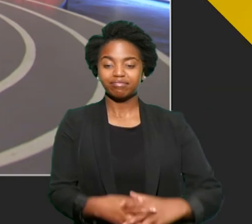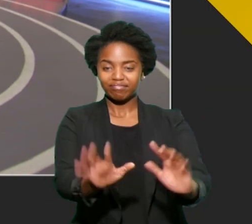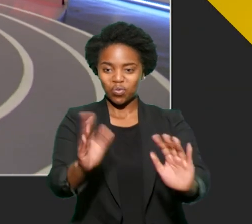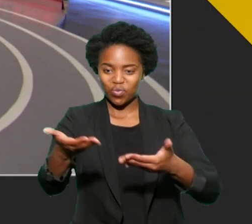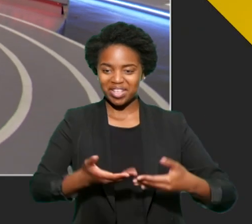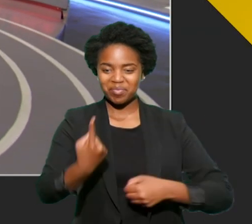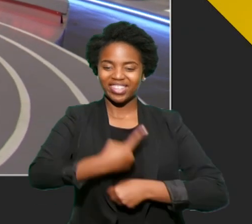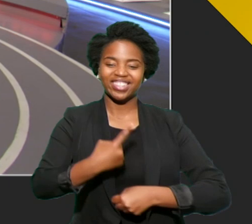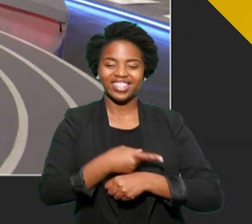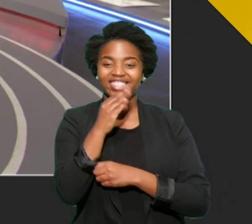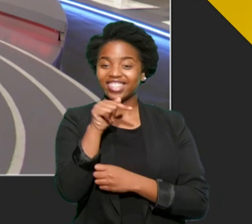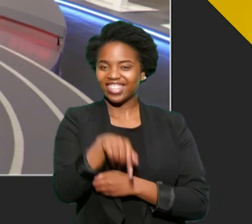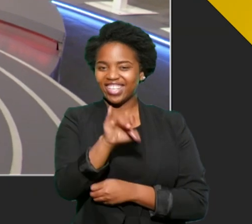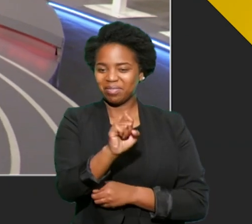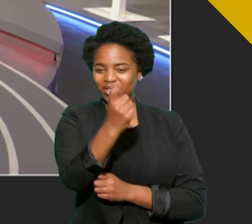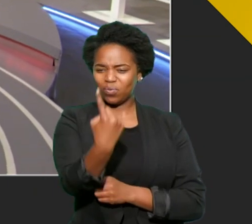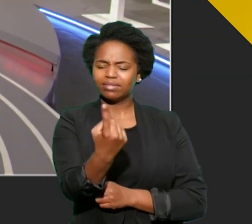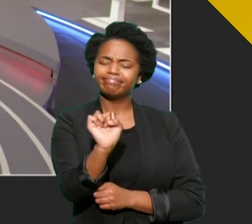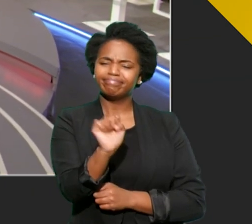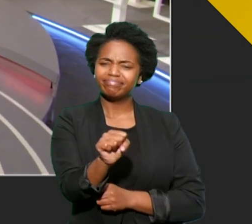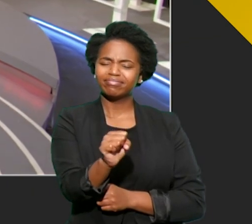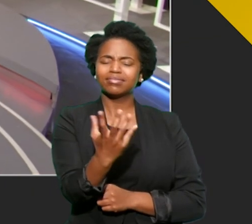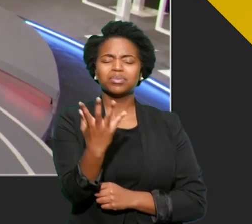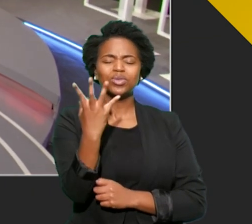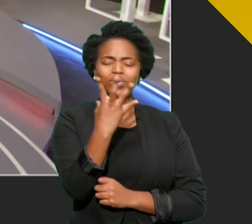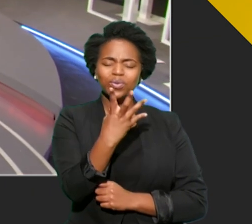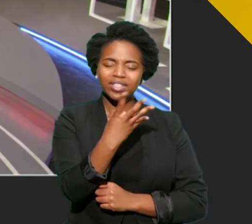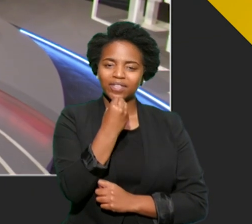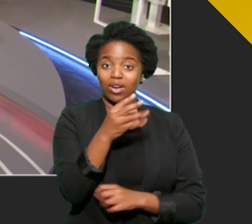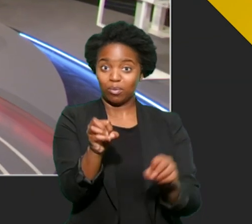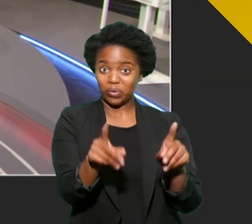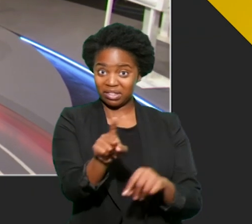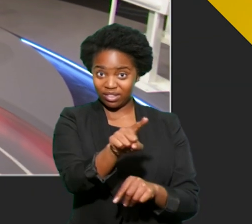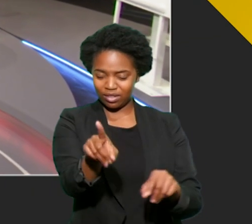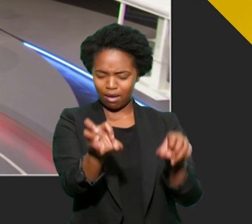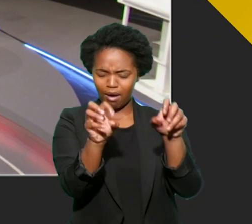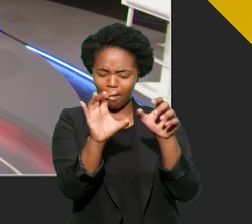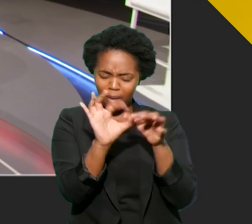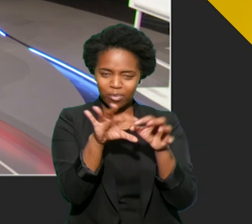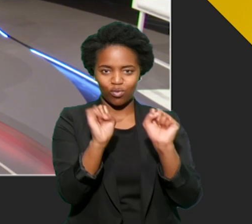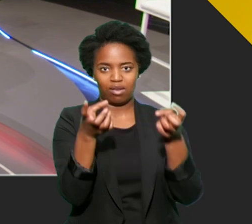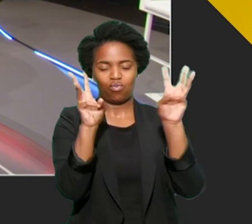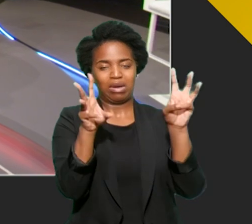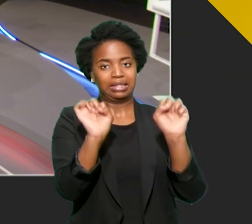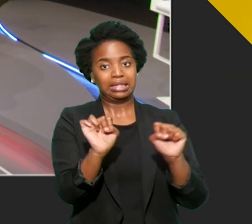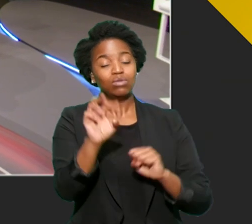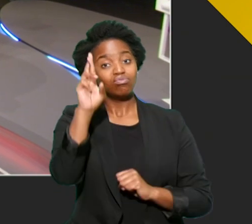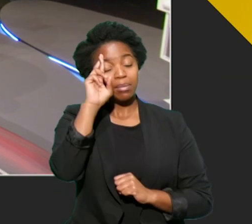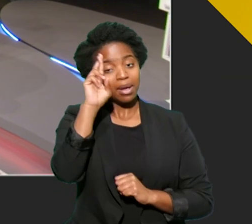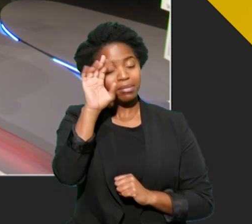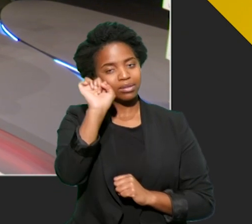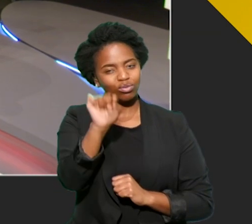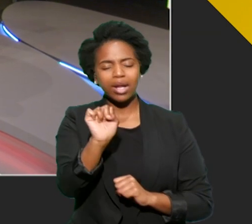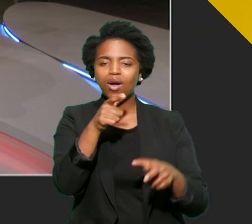Welcome back to Daily Thetha SABC 1. Yet another beautiful opportunity for you as the viewer to get to interact with us. Please do not forget, we do invite you